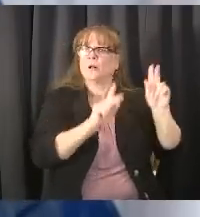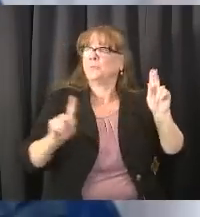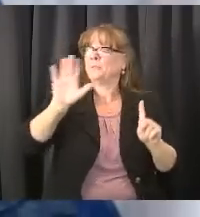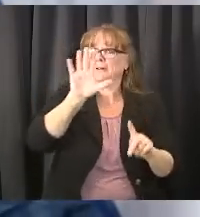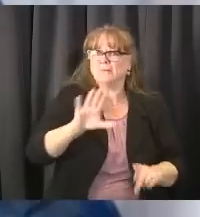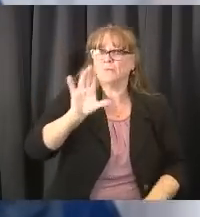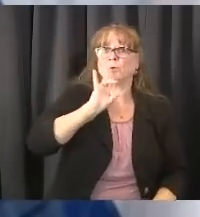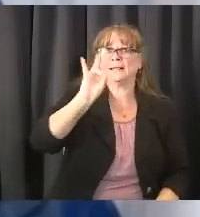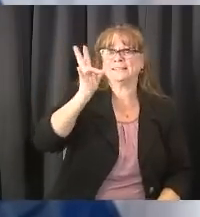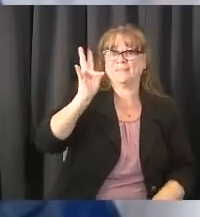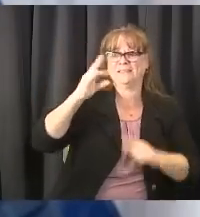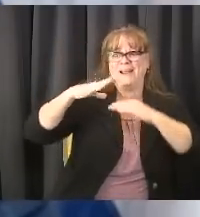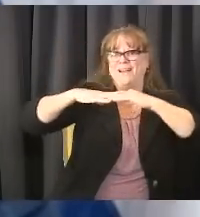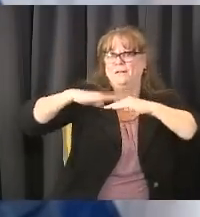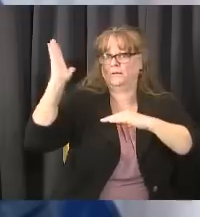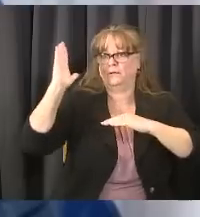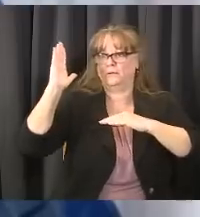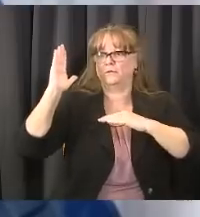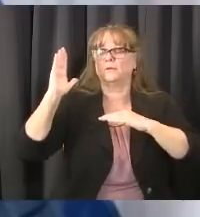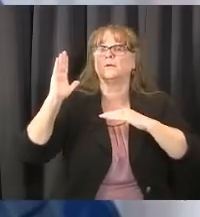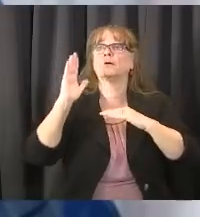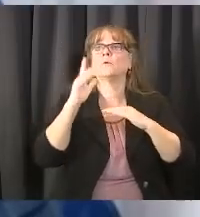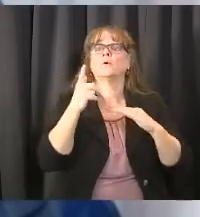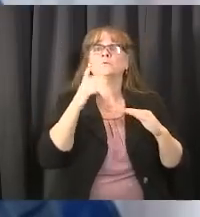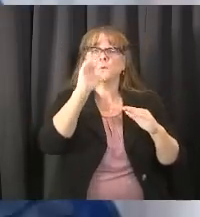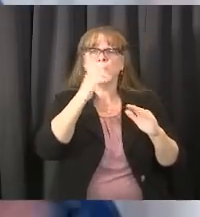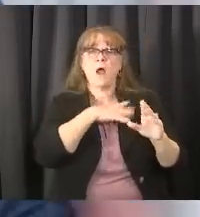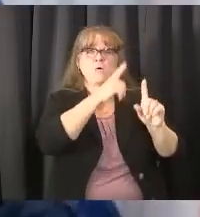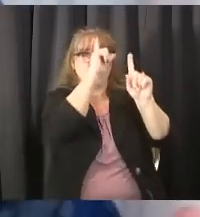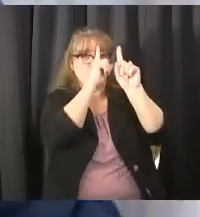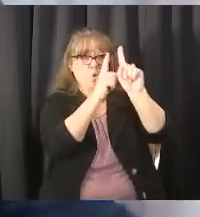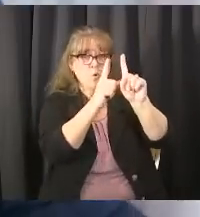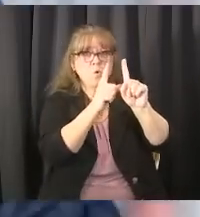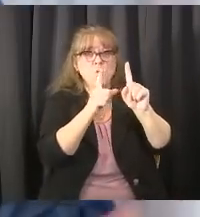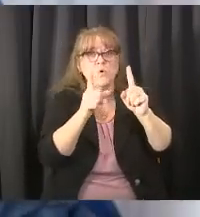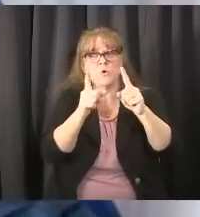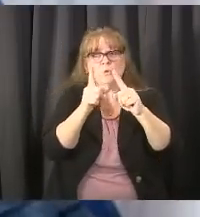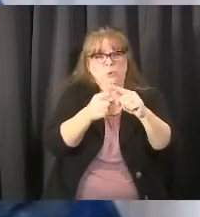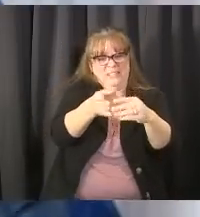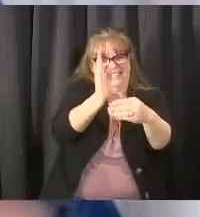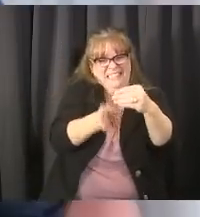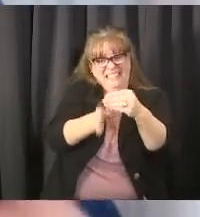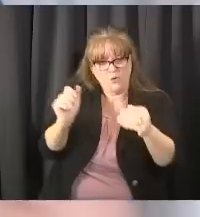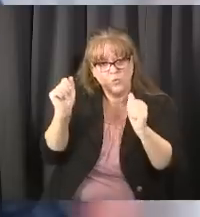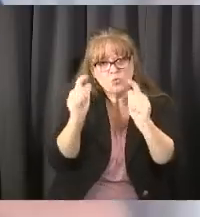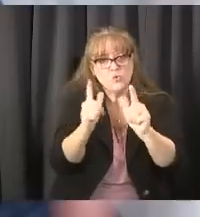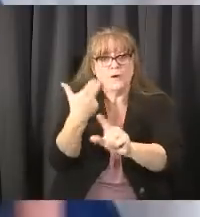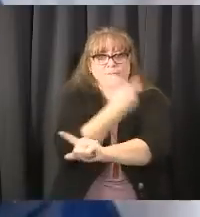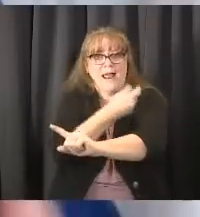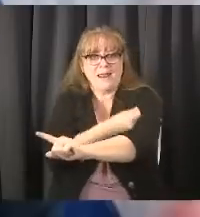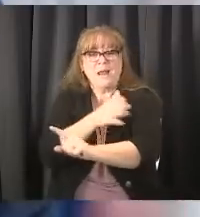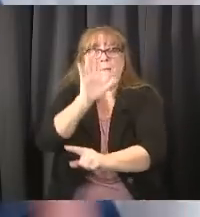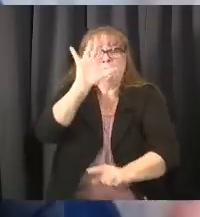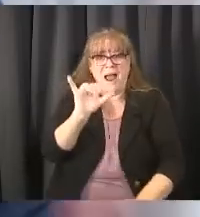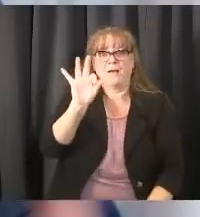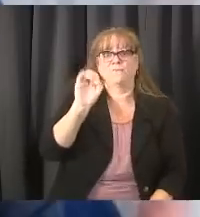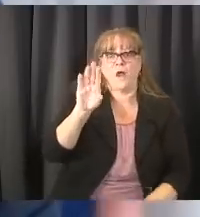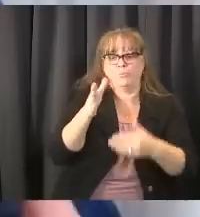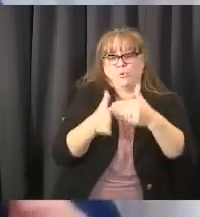of February. Everybody over 70 who wants it by the end of February, potentially sooner if we get more supply, and we'll talk about that.